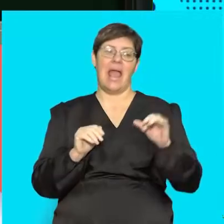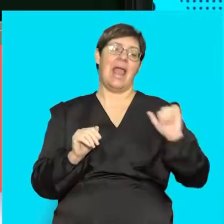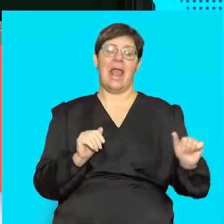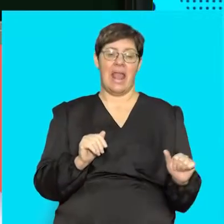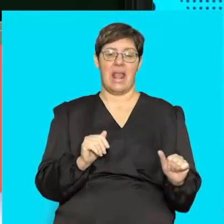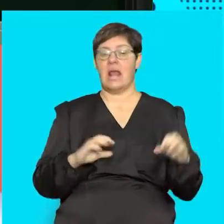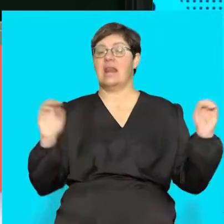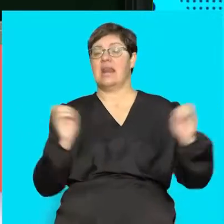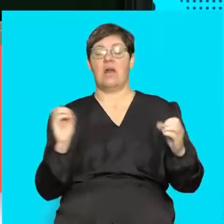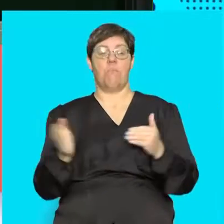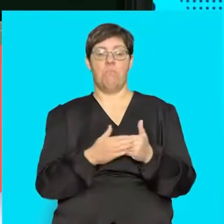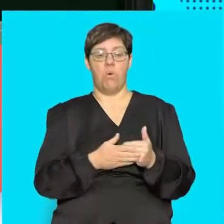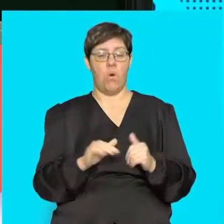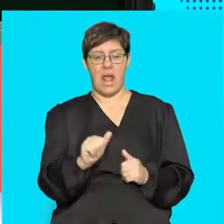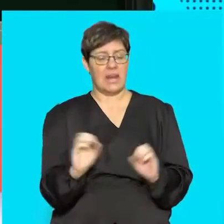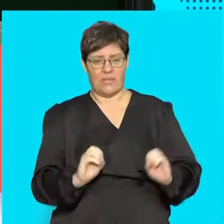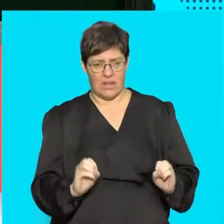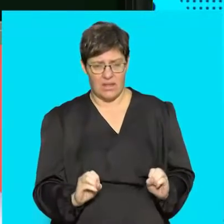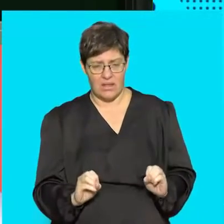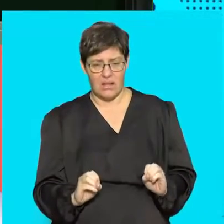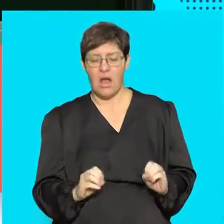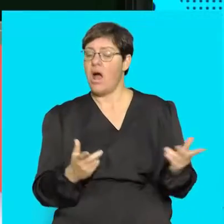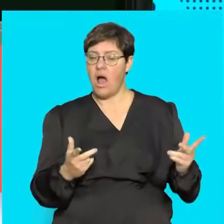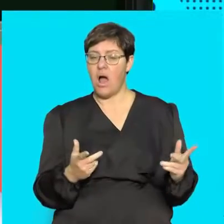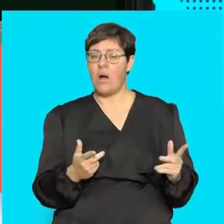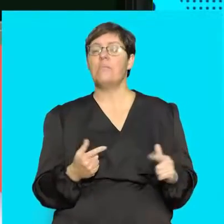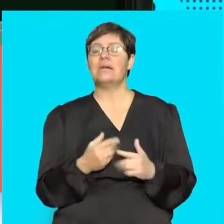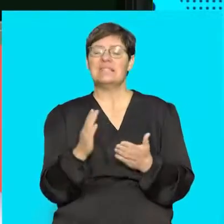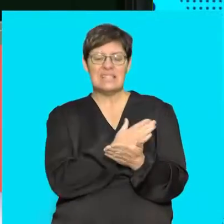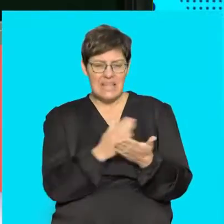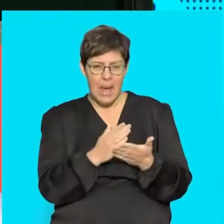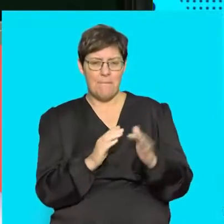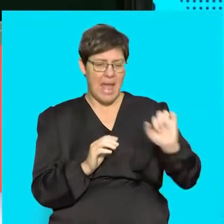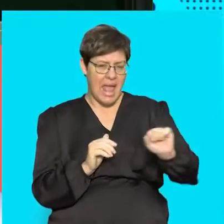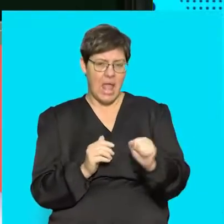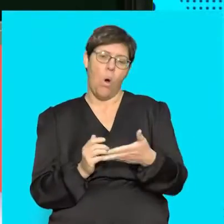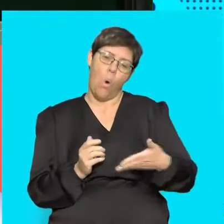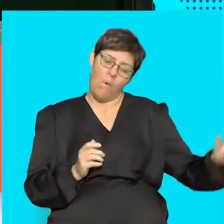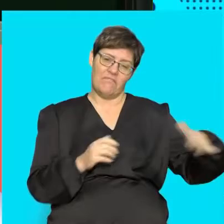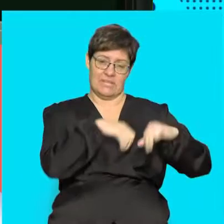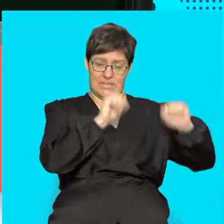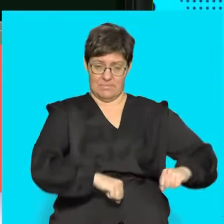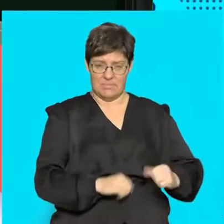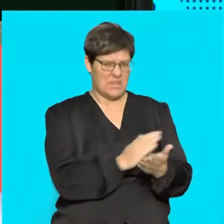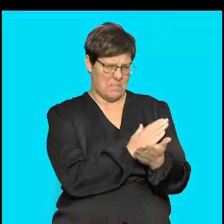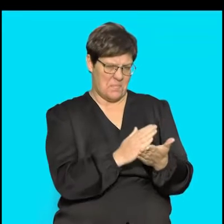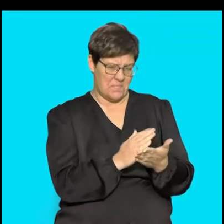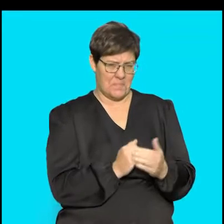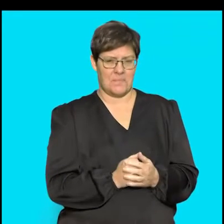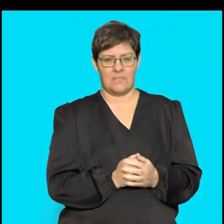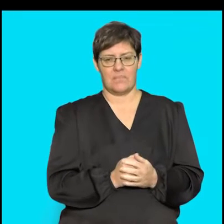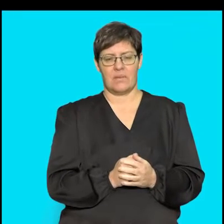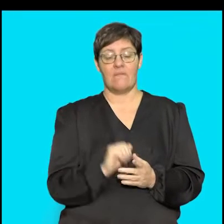take A and there's no more A. No, it just means that we take some of A out of the system. So what will